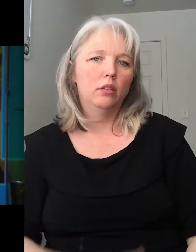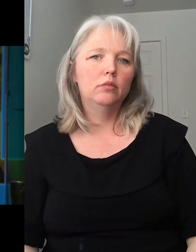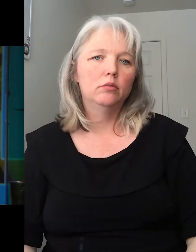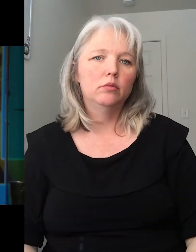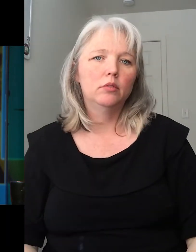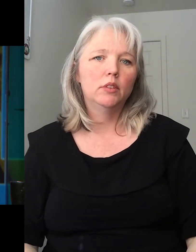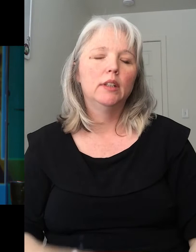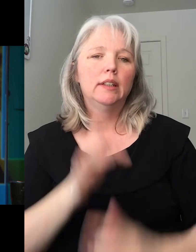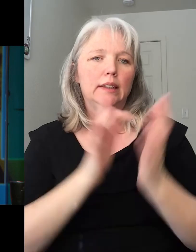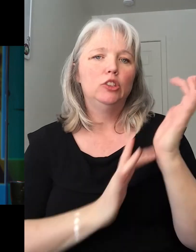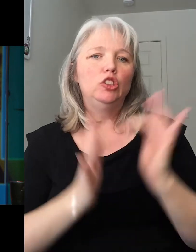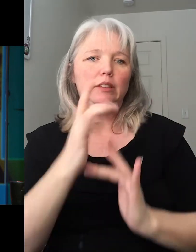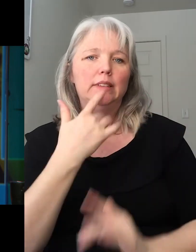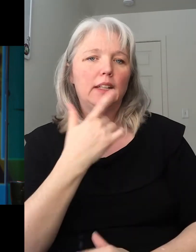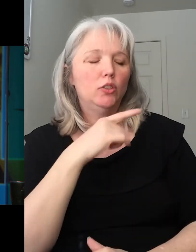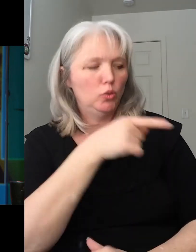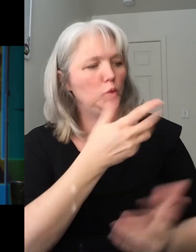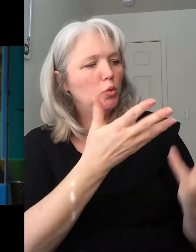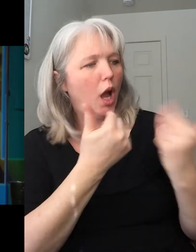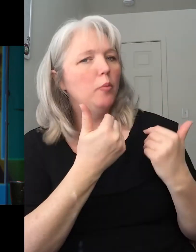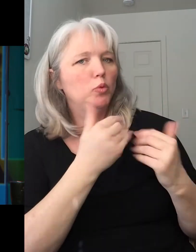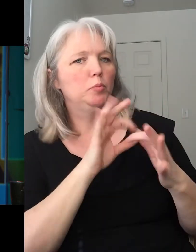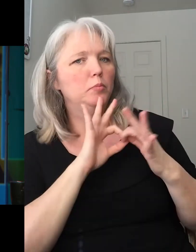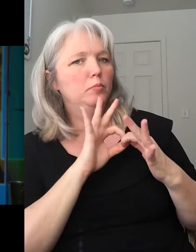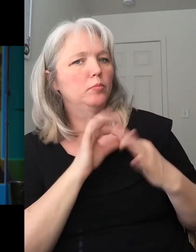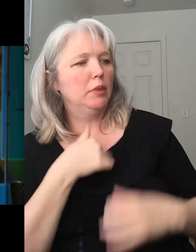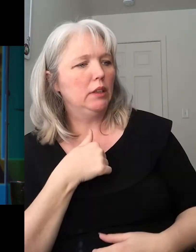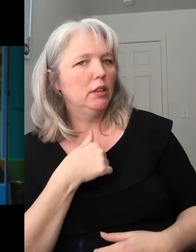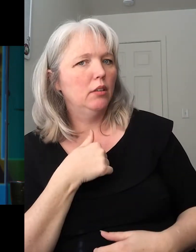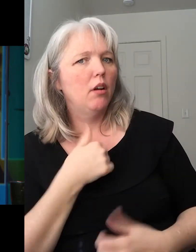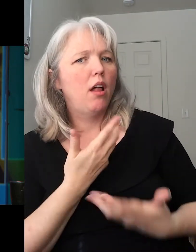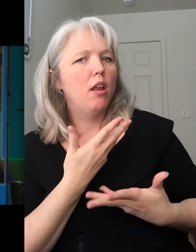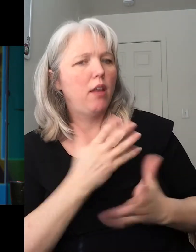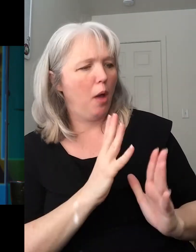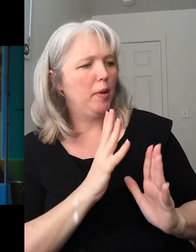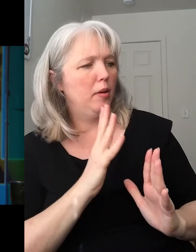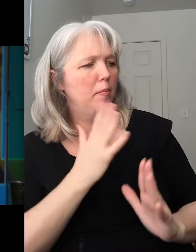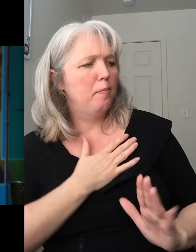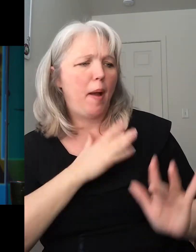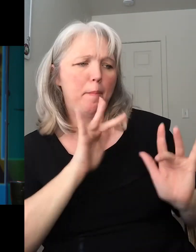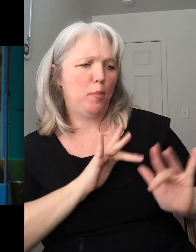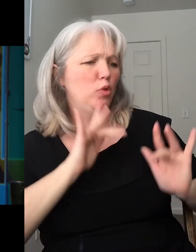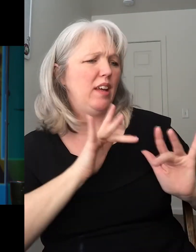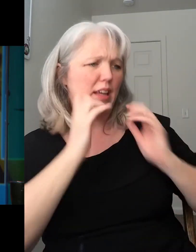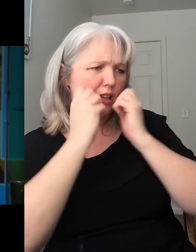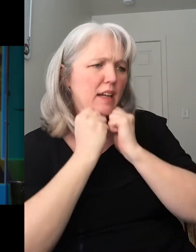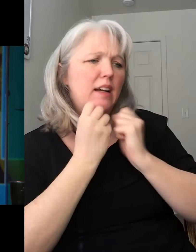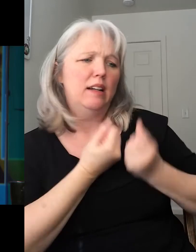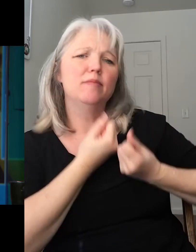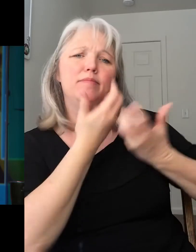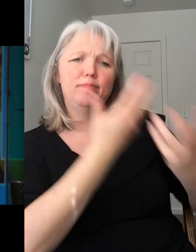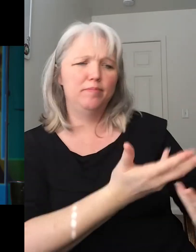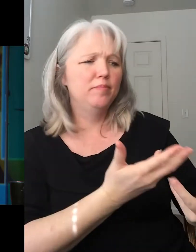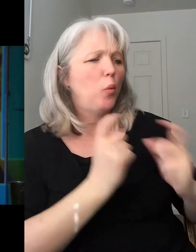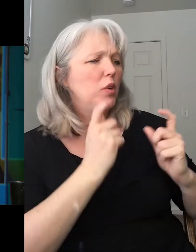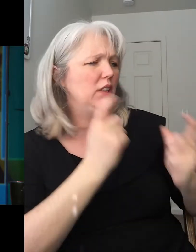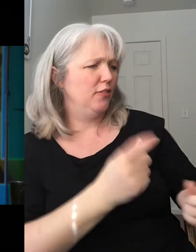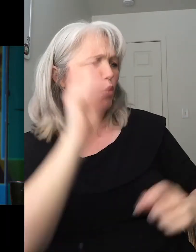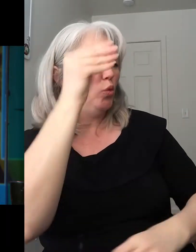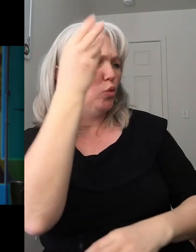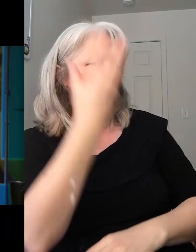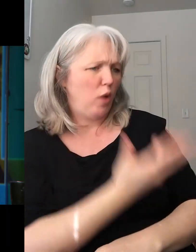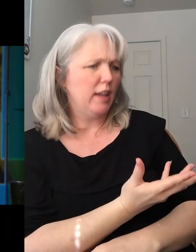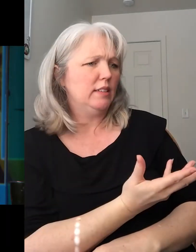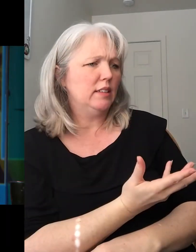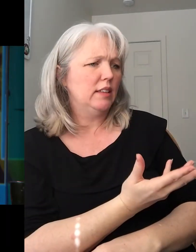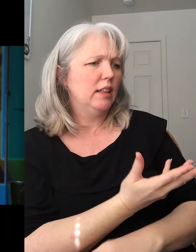says, therefore, you come to me, and let me pour out my mercy, I care. And let me give